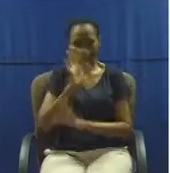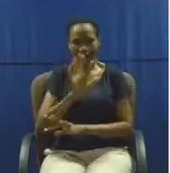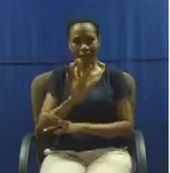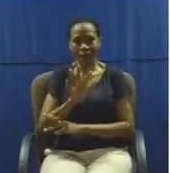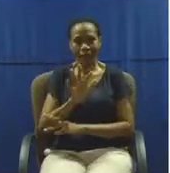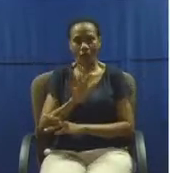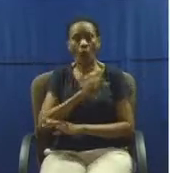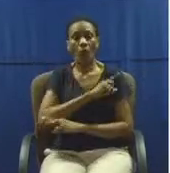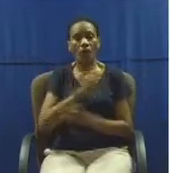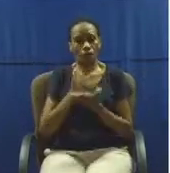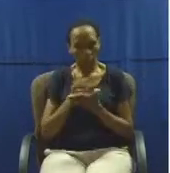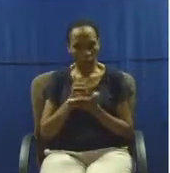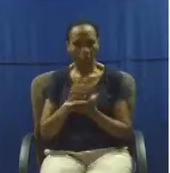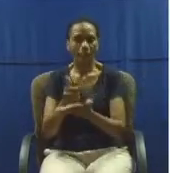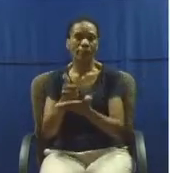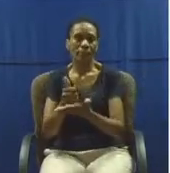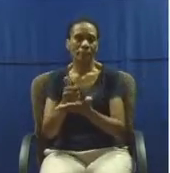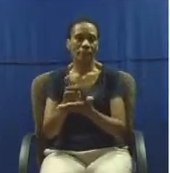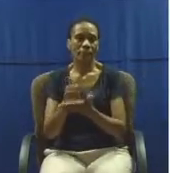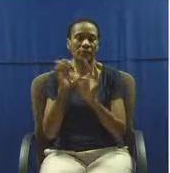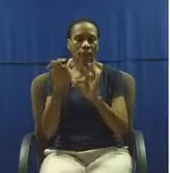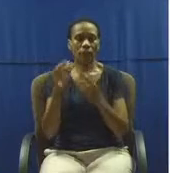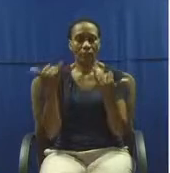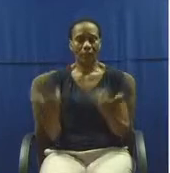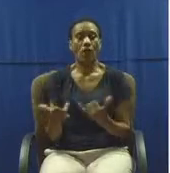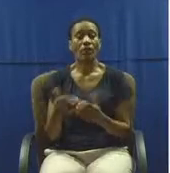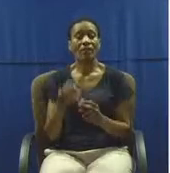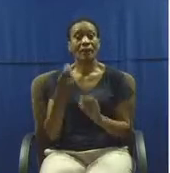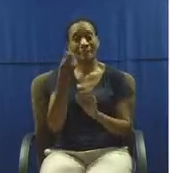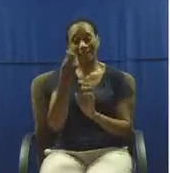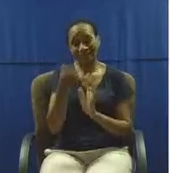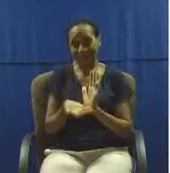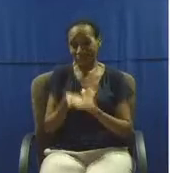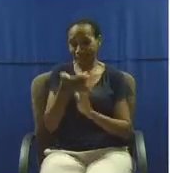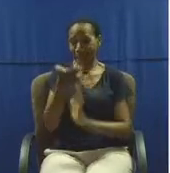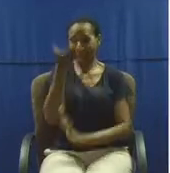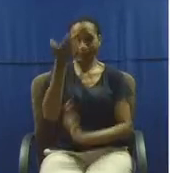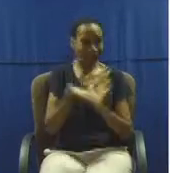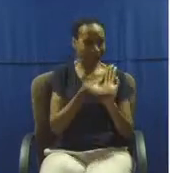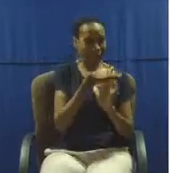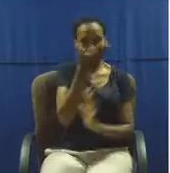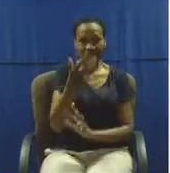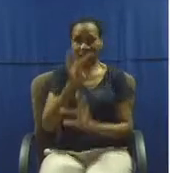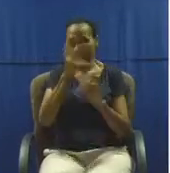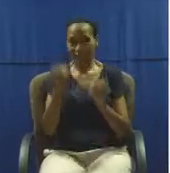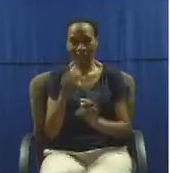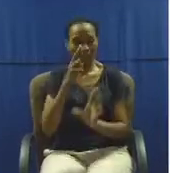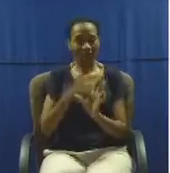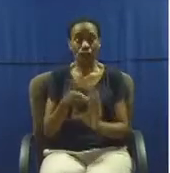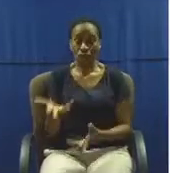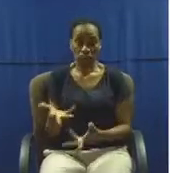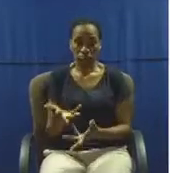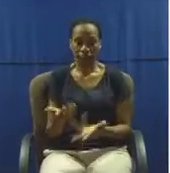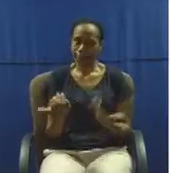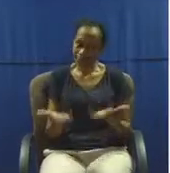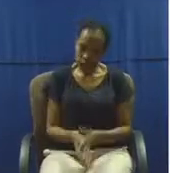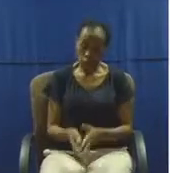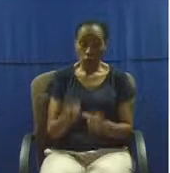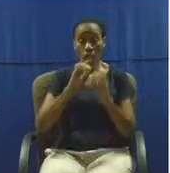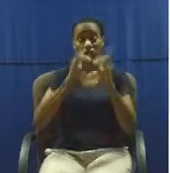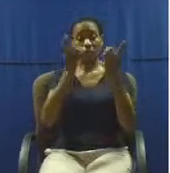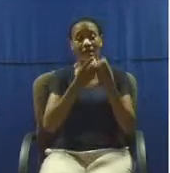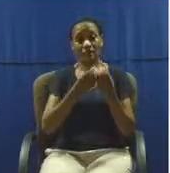respite from rising costs that are continuing to go up. The Department of Mineral